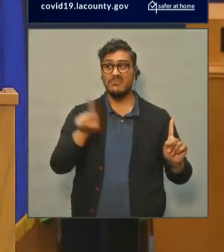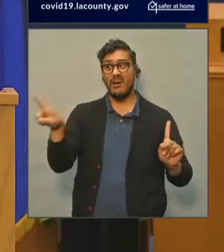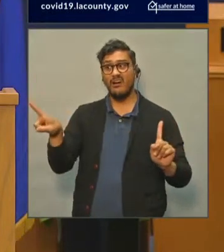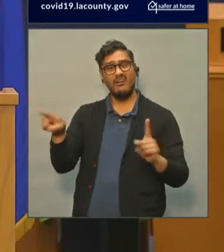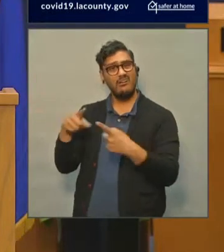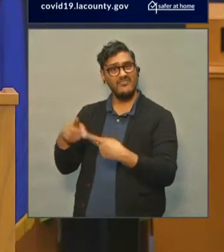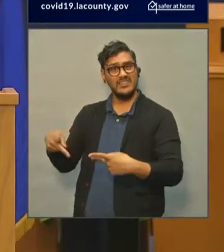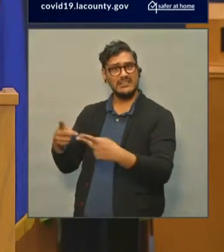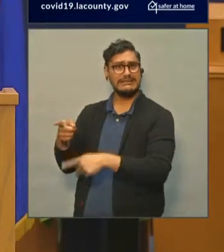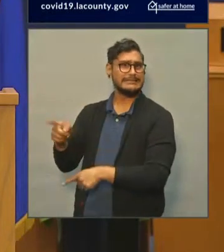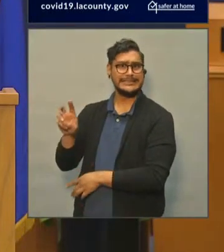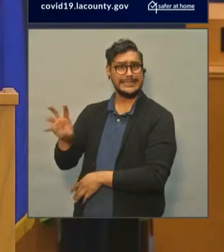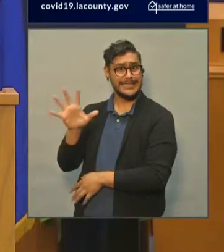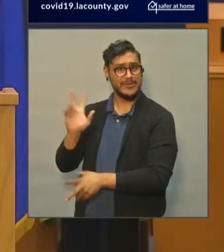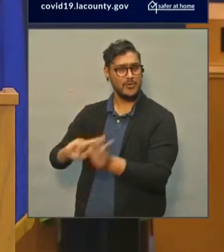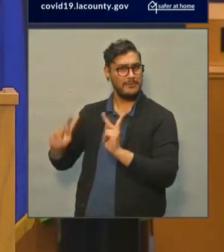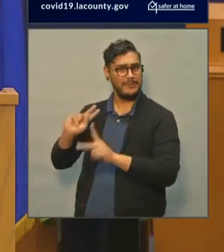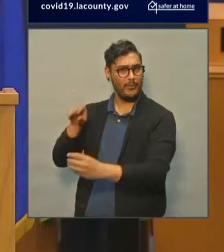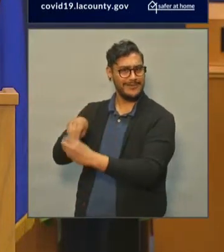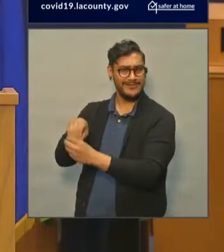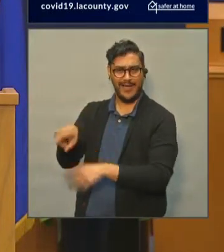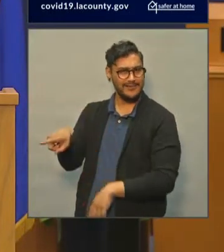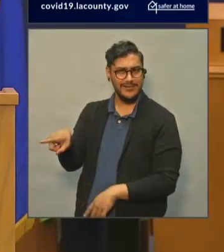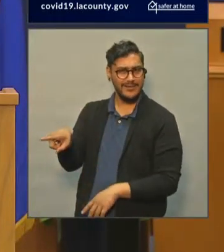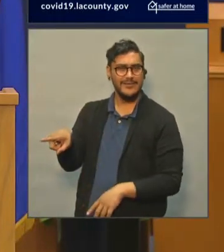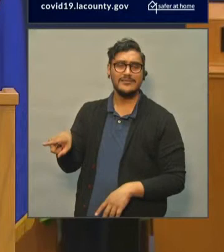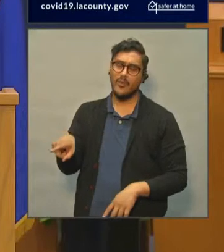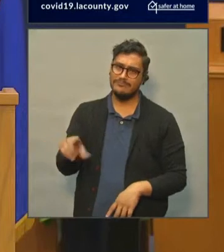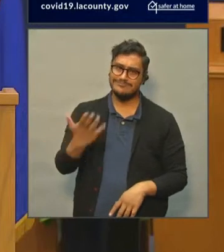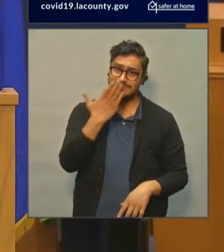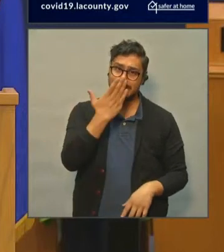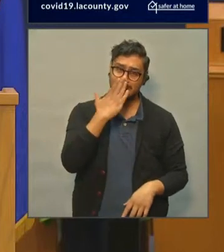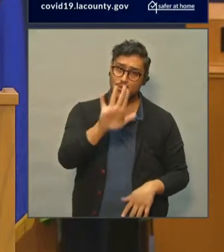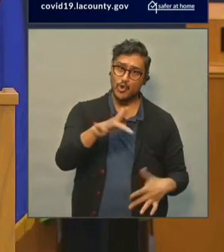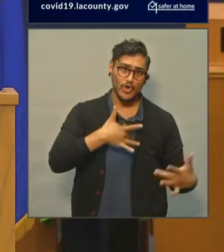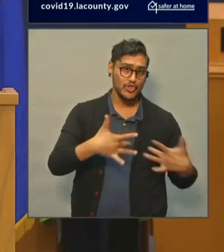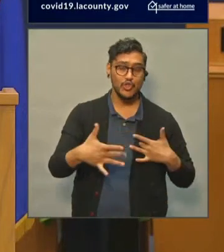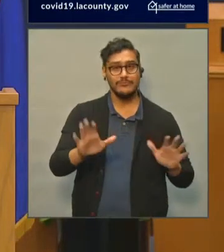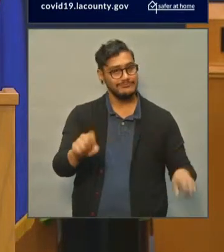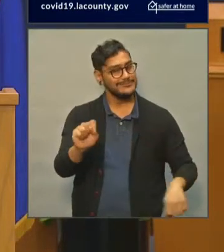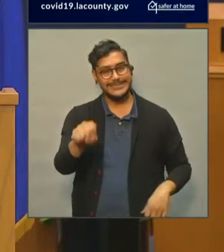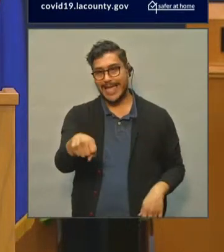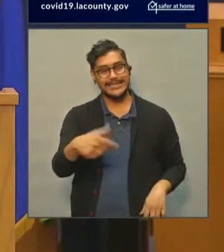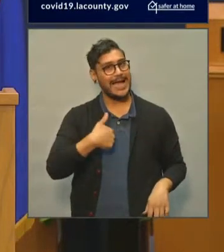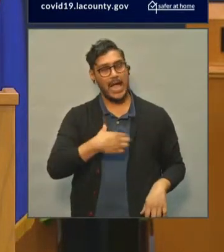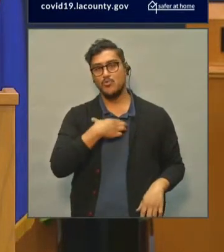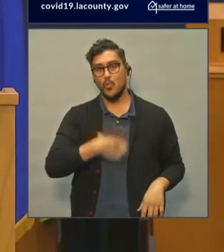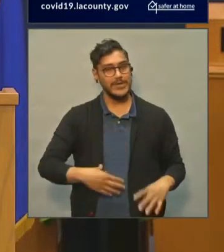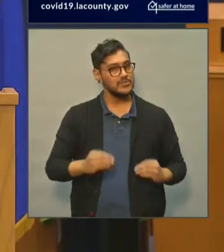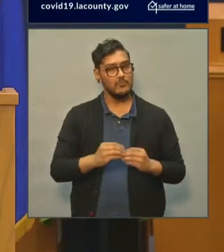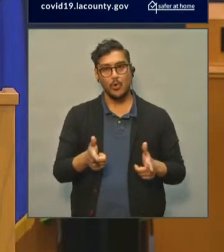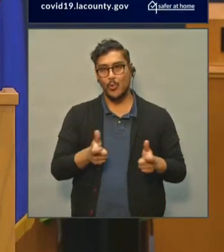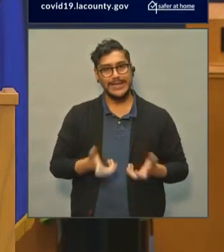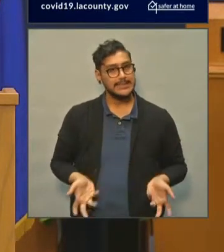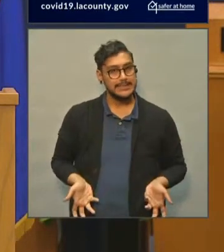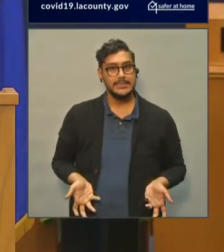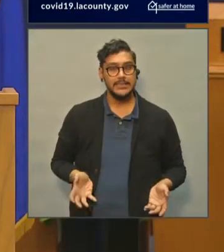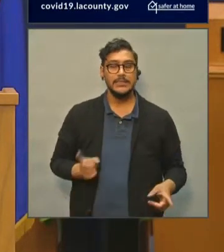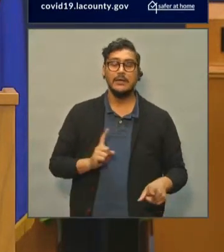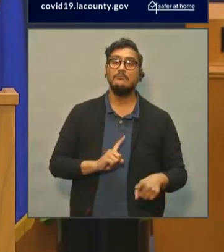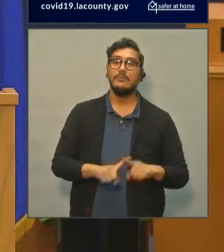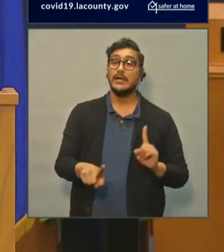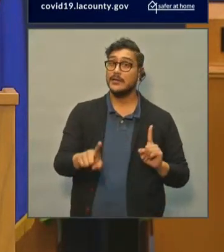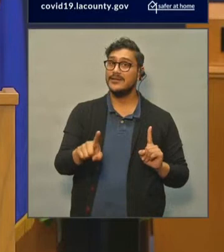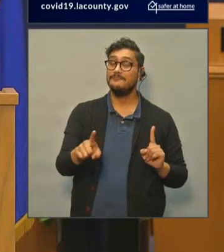has 600 folks. So appreciate the concern. Wish it had been done more quickly. We had to actually